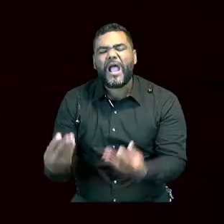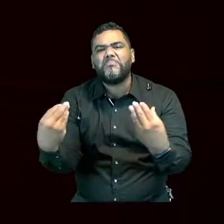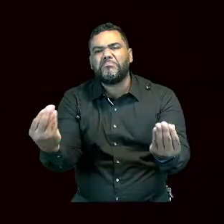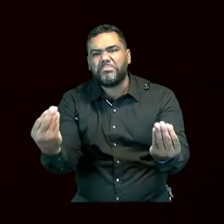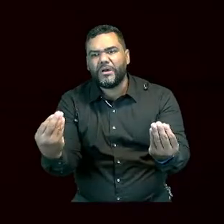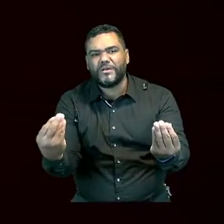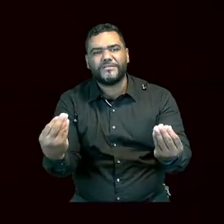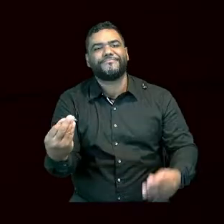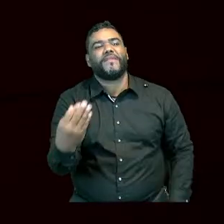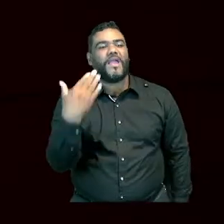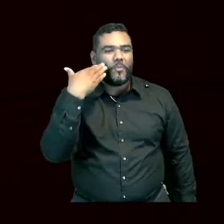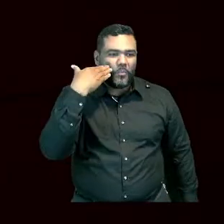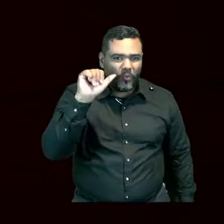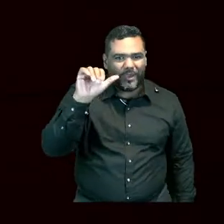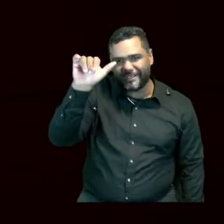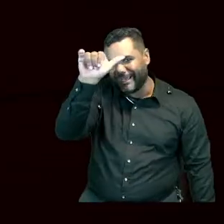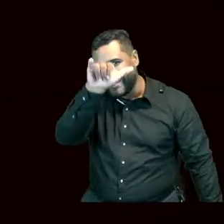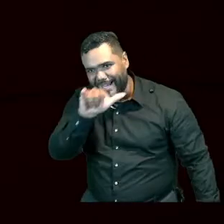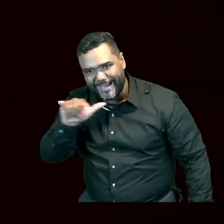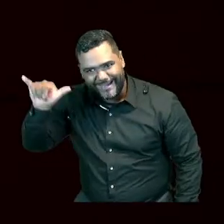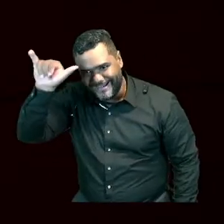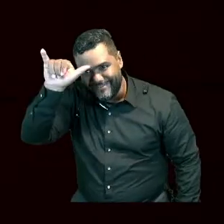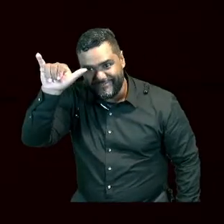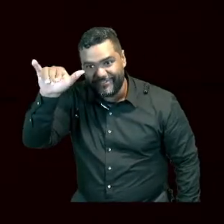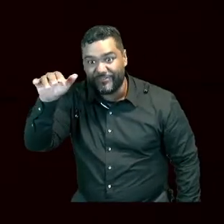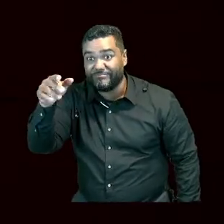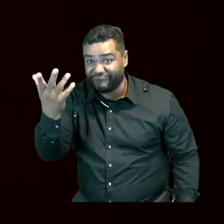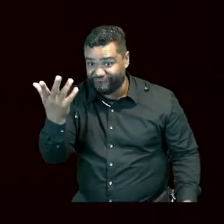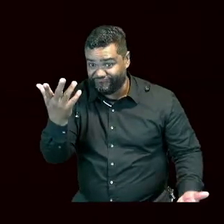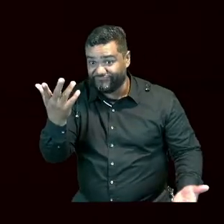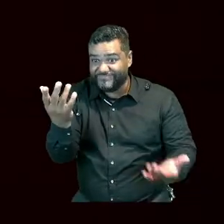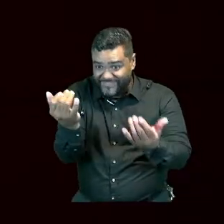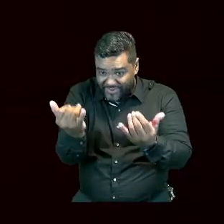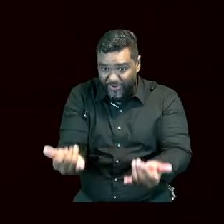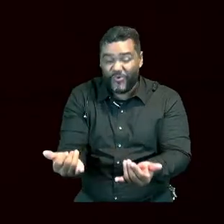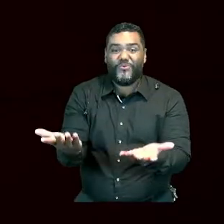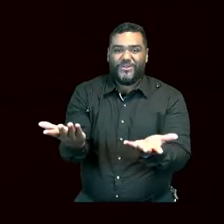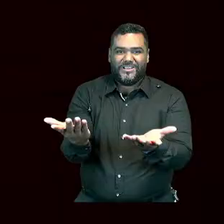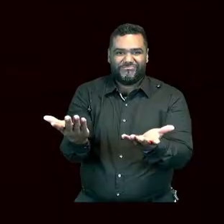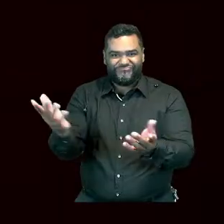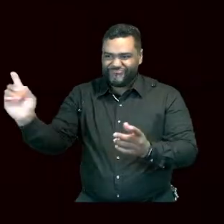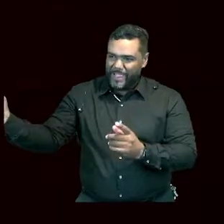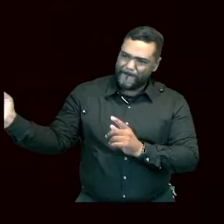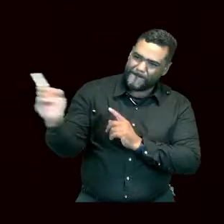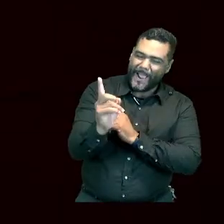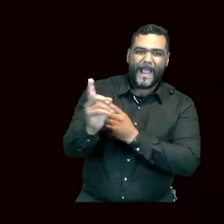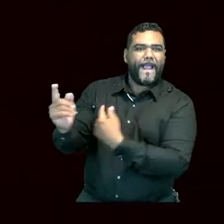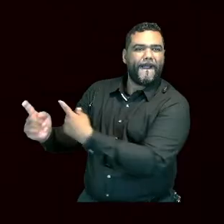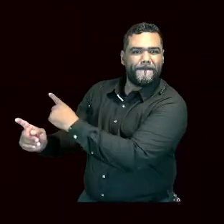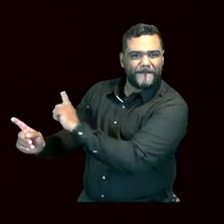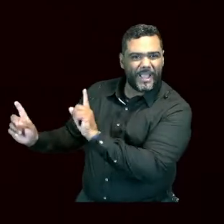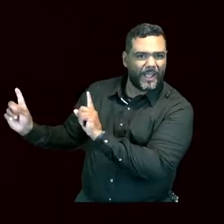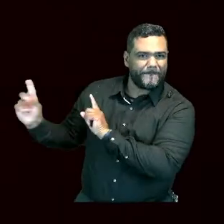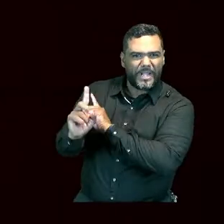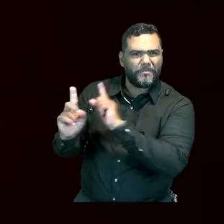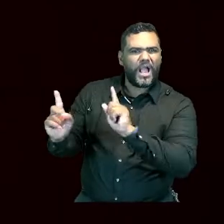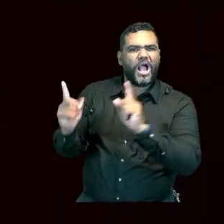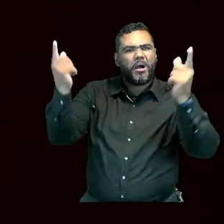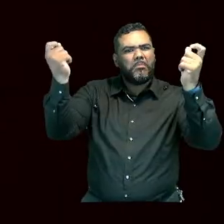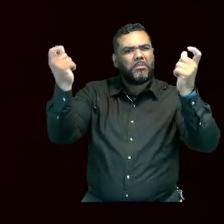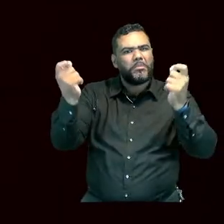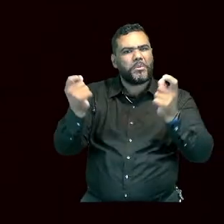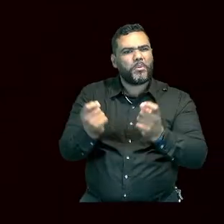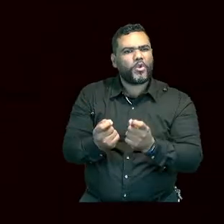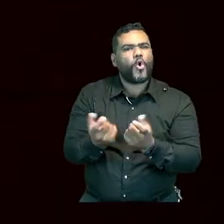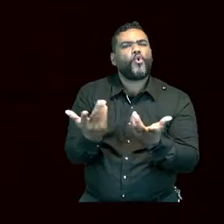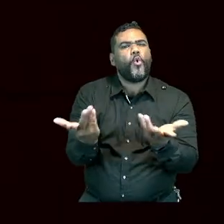dignity for Afro-descendants. This is a space that is essential to reflect on